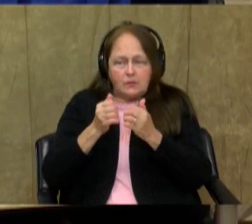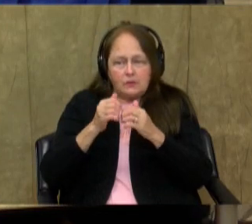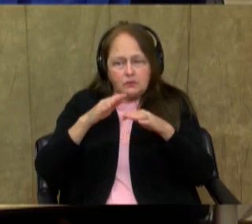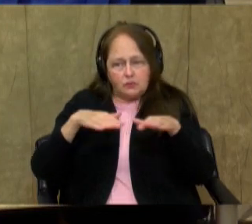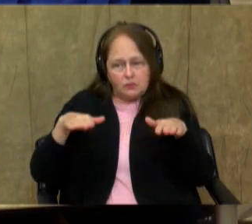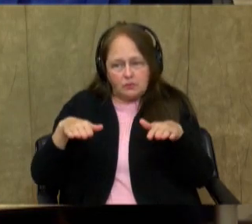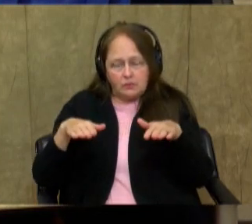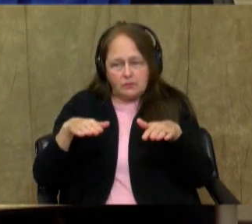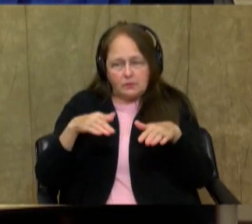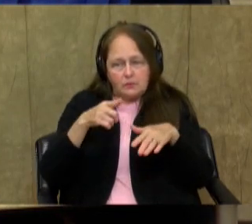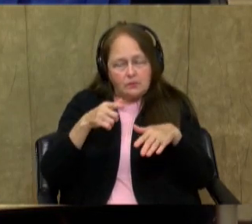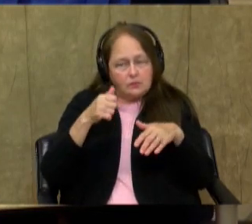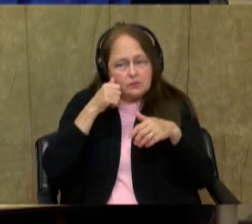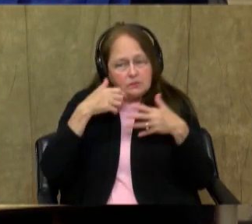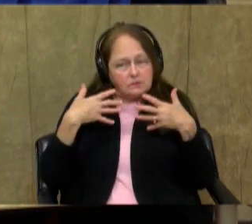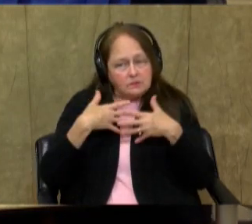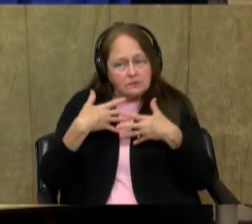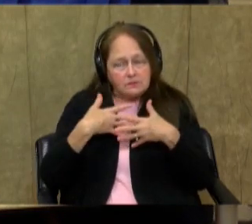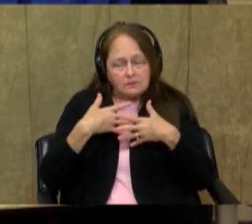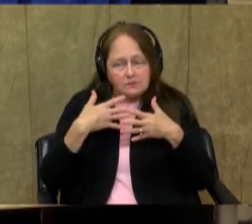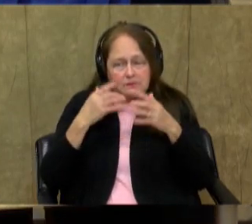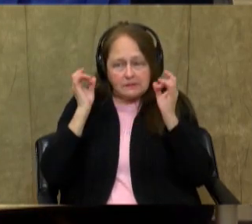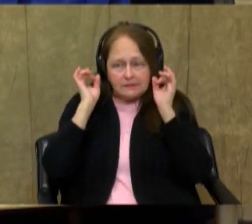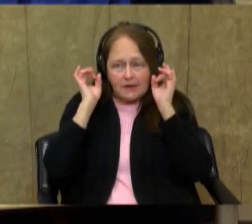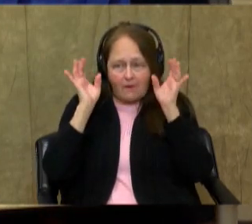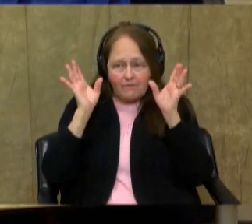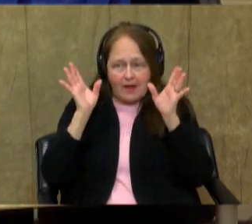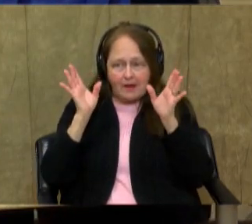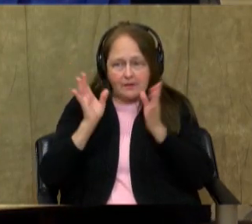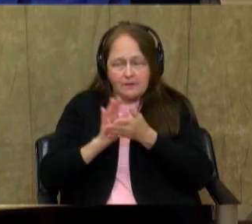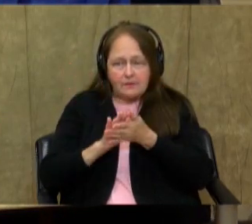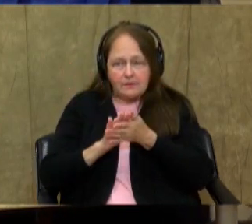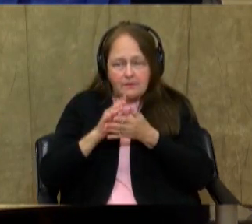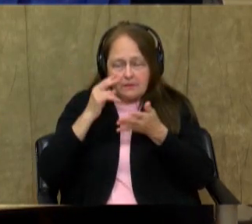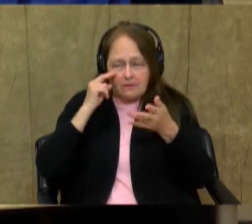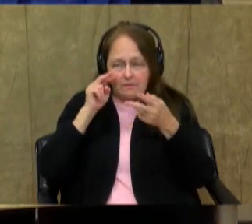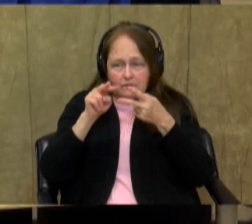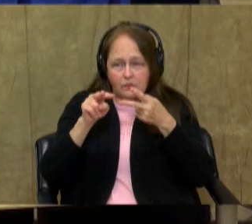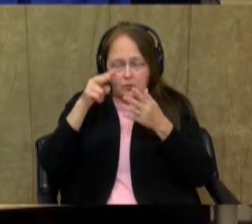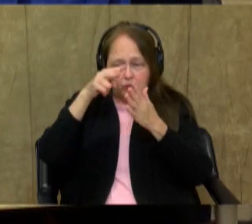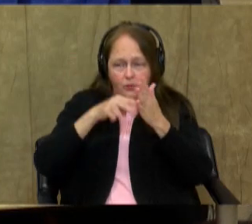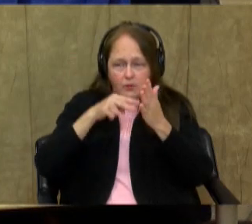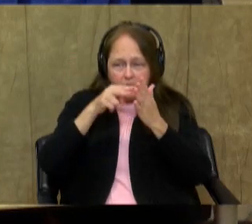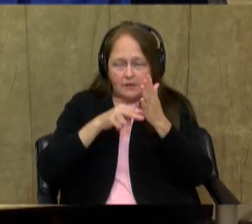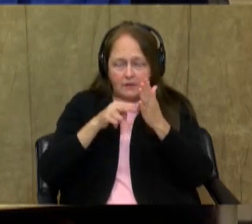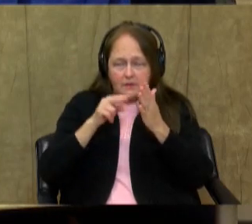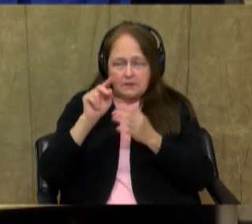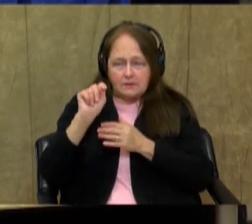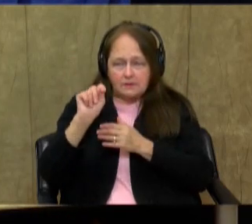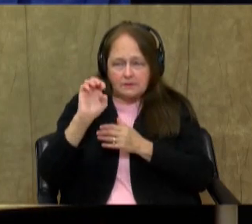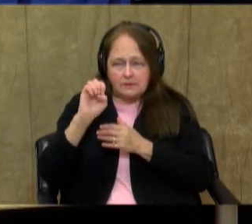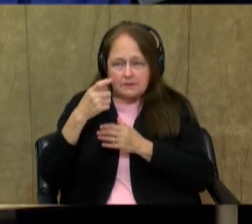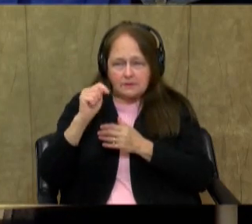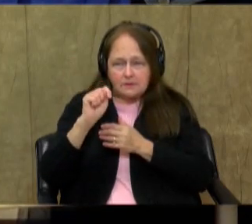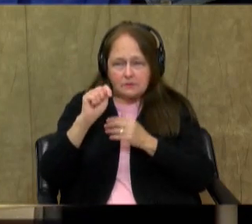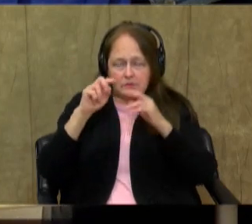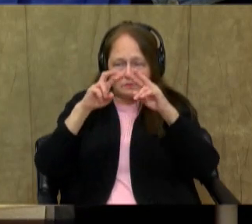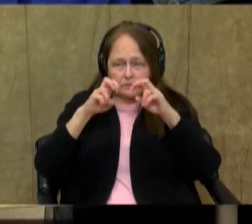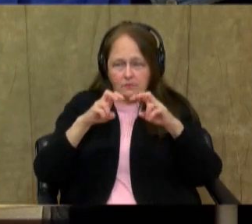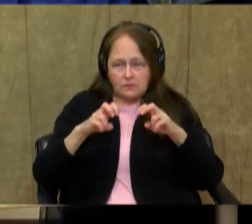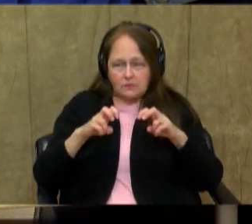terrified. Now let's take this same thing, visualize, read some text. Let's analyze some text and break it